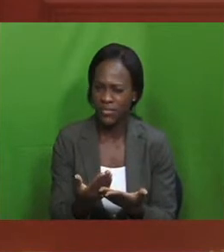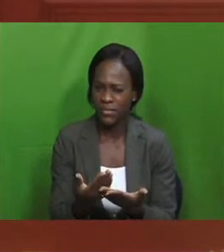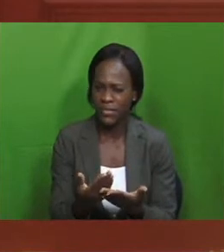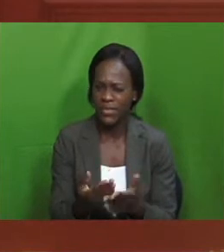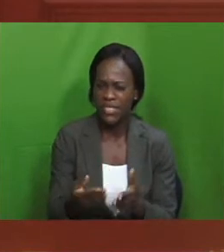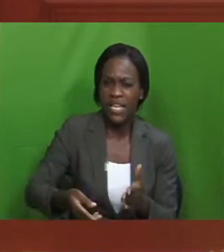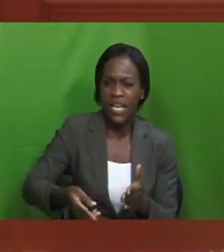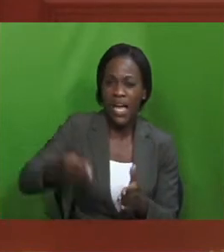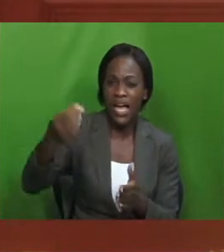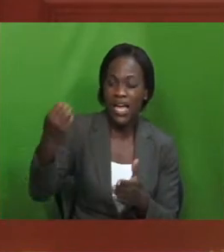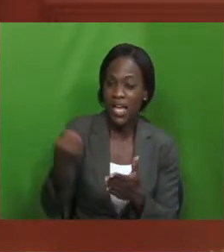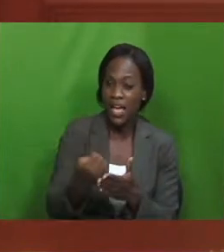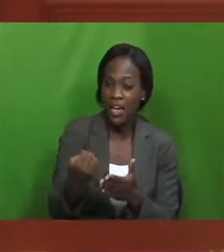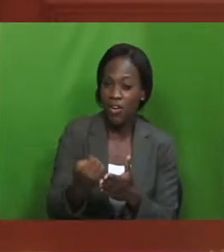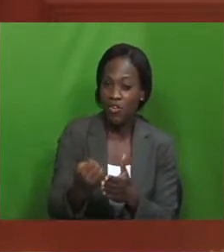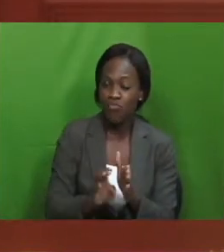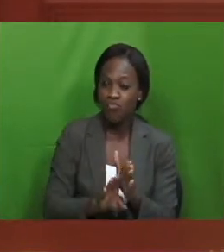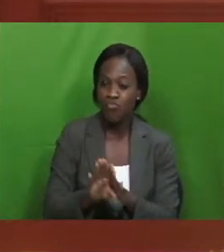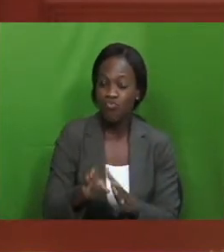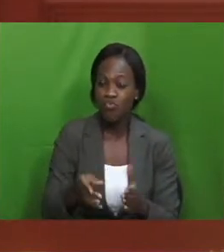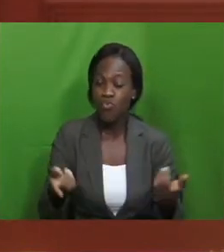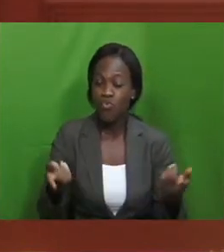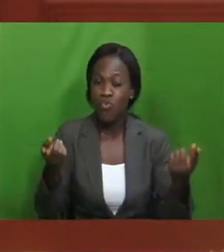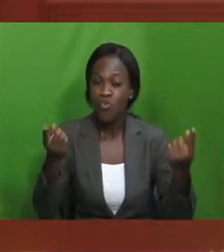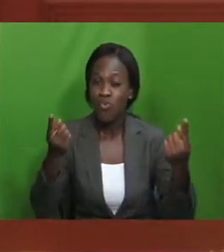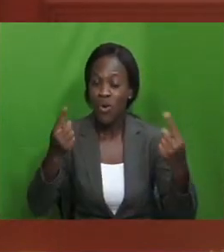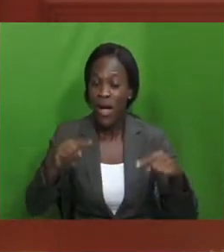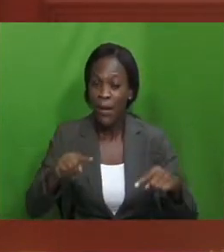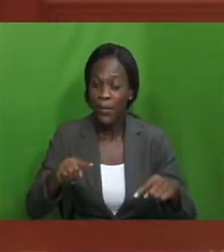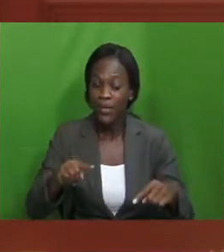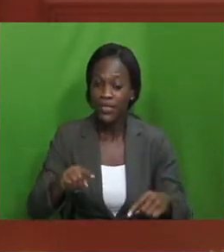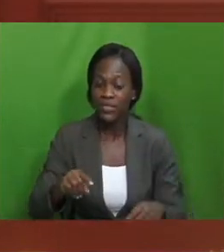economy occurred in 2011 at